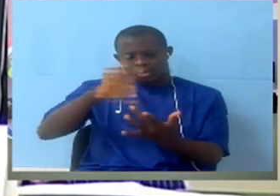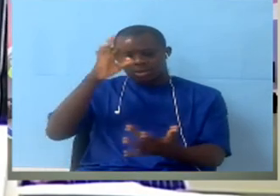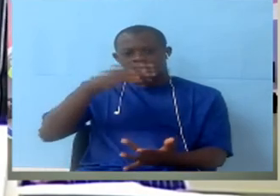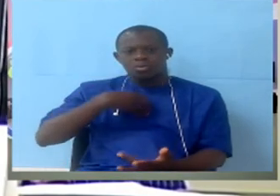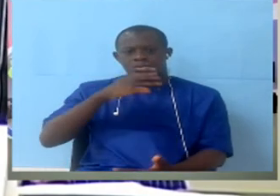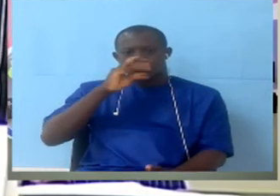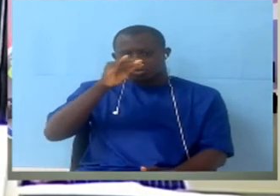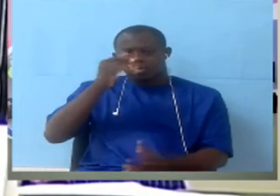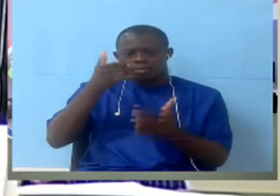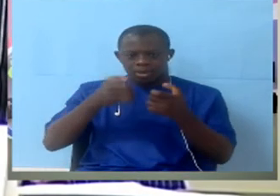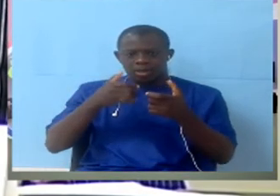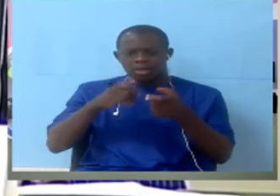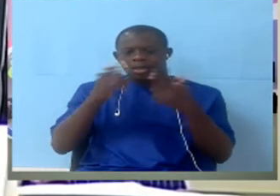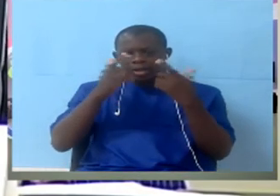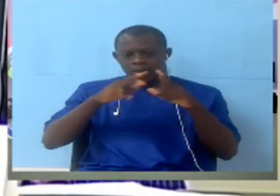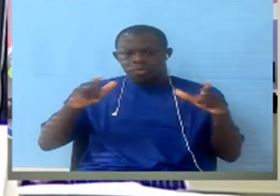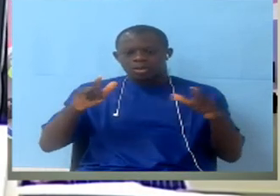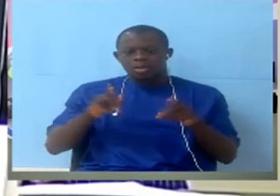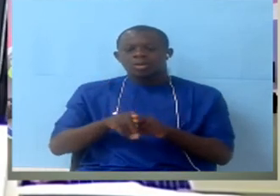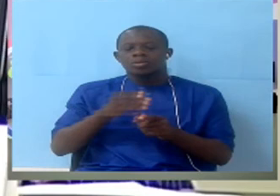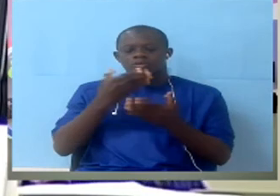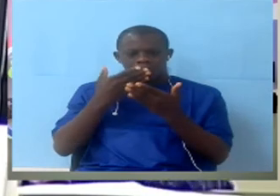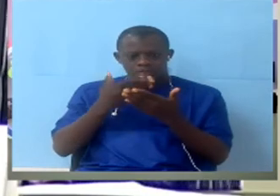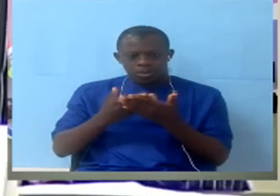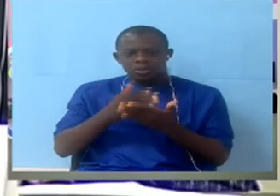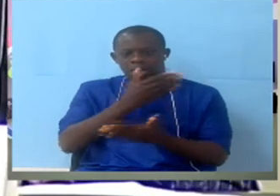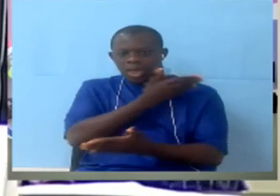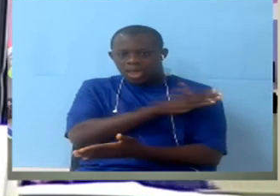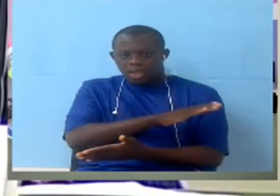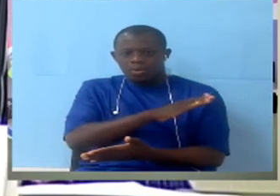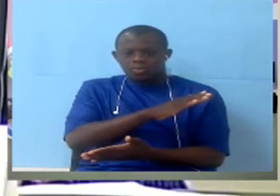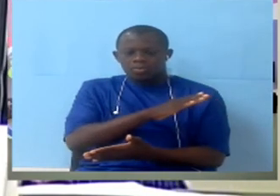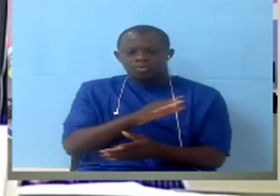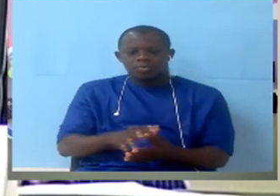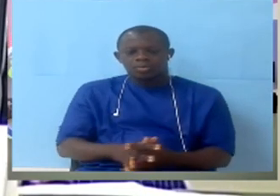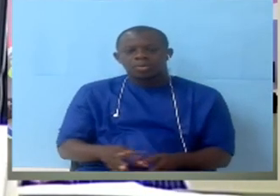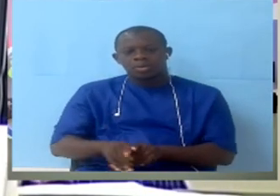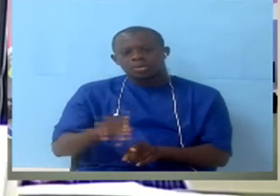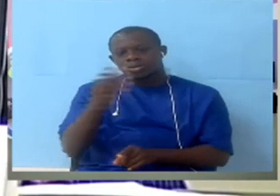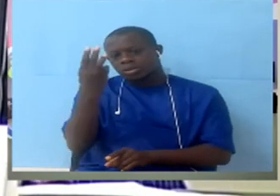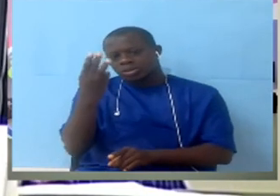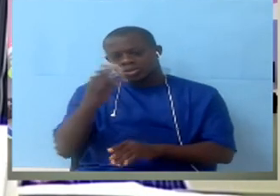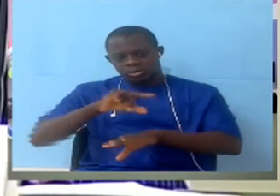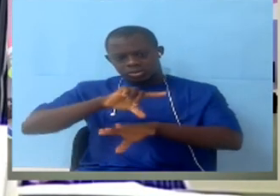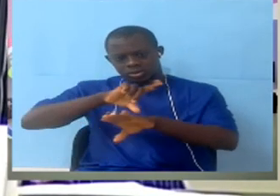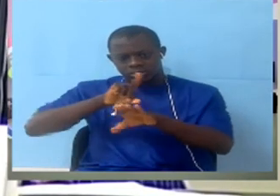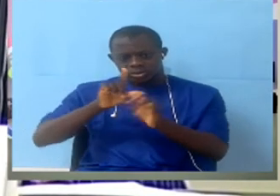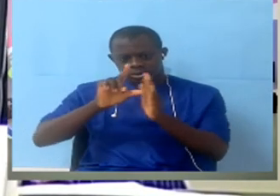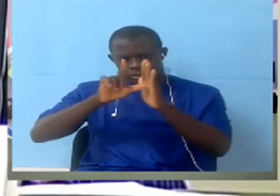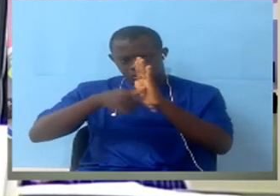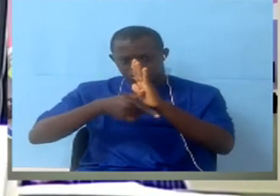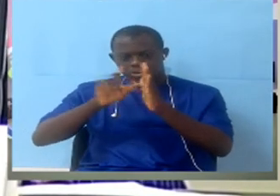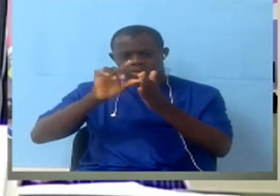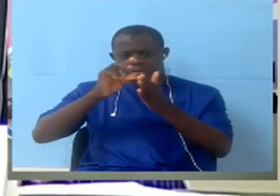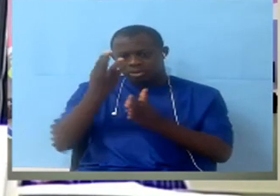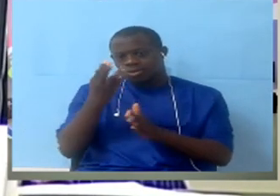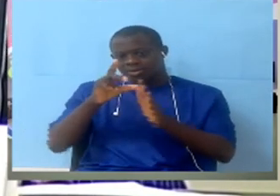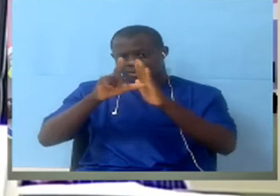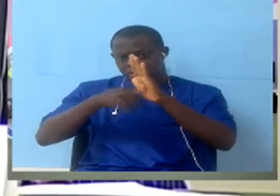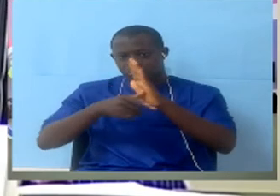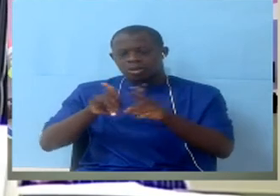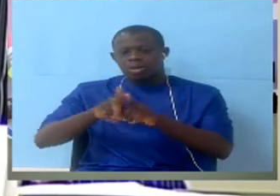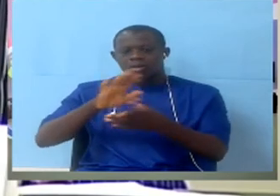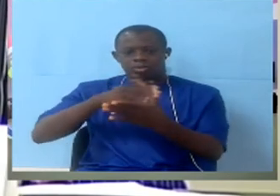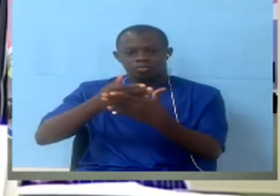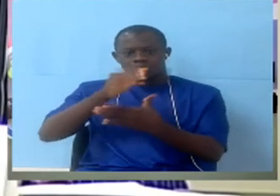speak in Mandinka. So please allow for 3 seconds, brief period, between your speech and